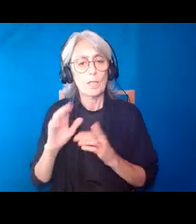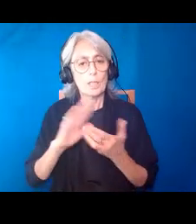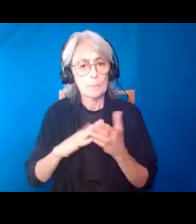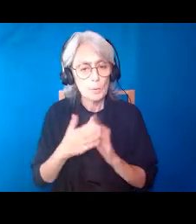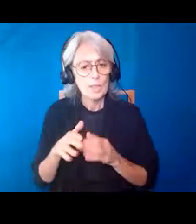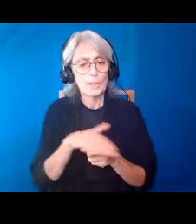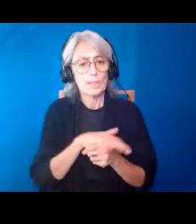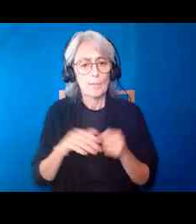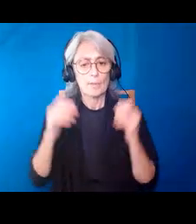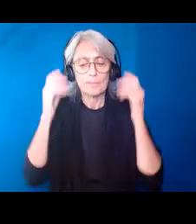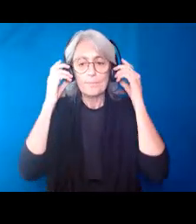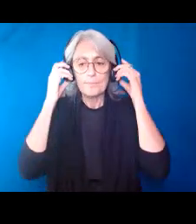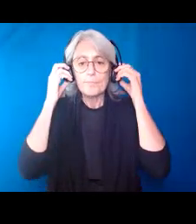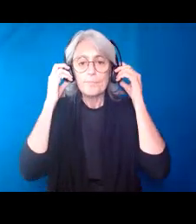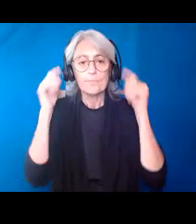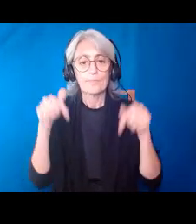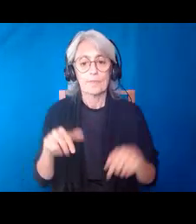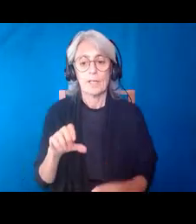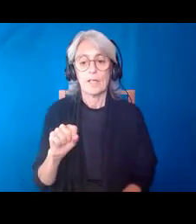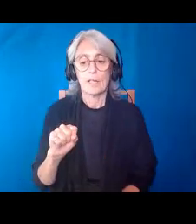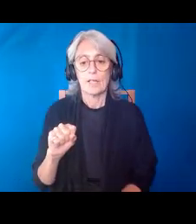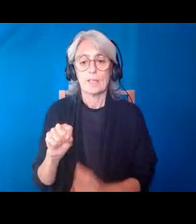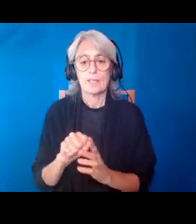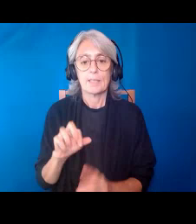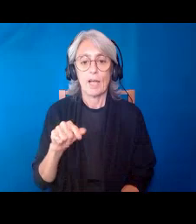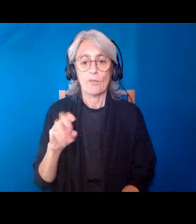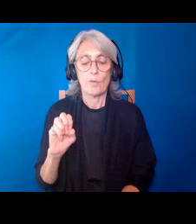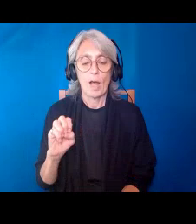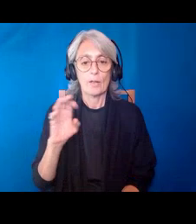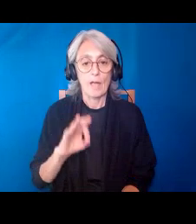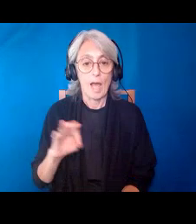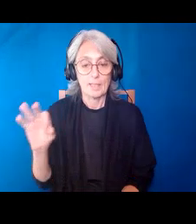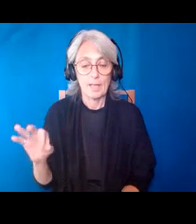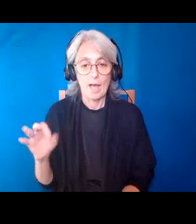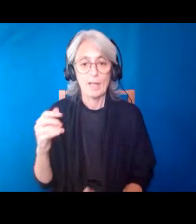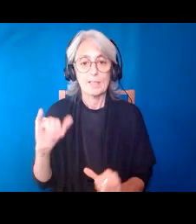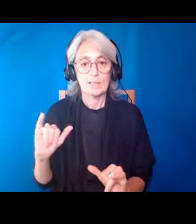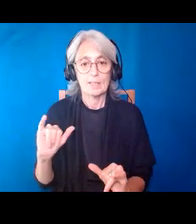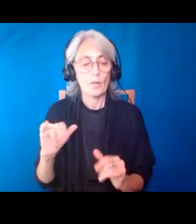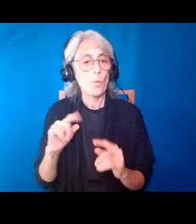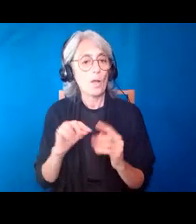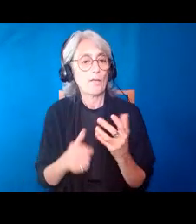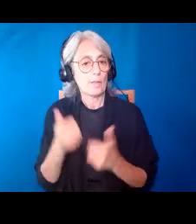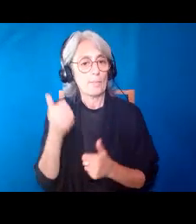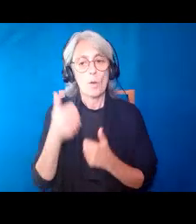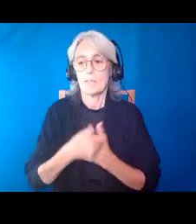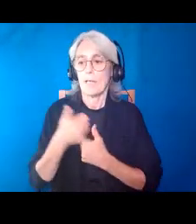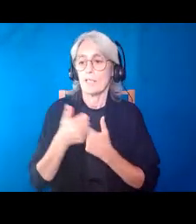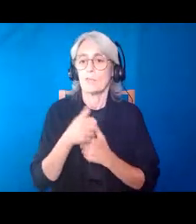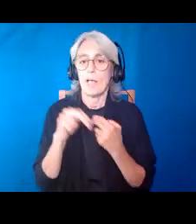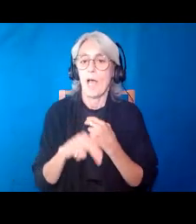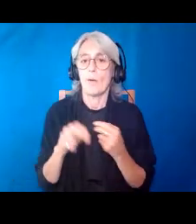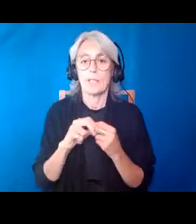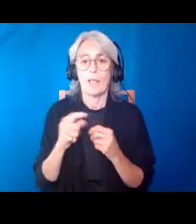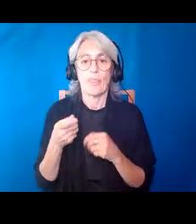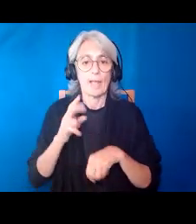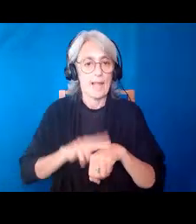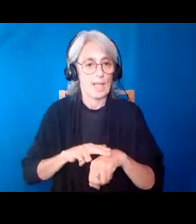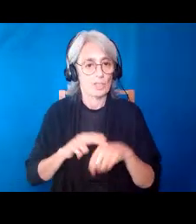here in our area, State Route 99 continues to rank among the most dangerous highways in the nation with